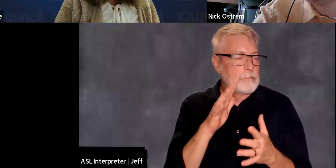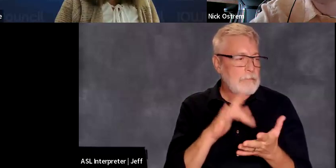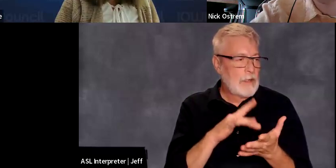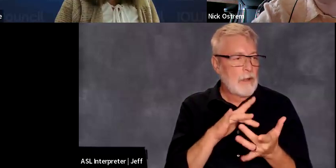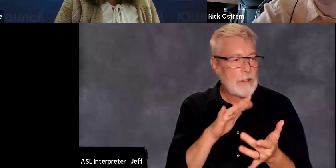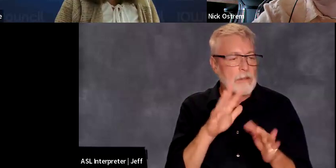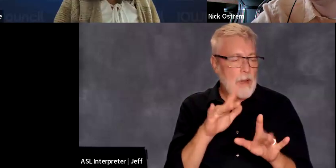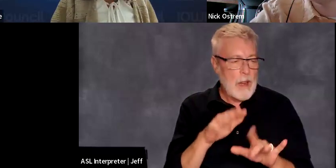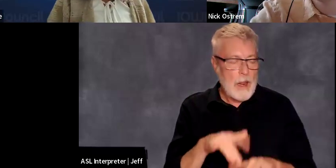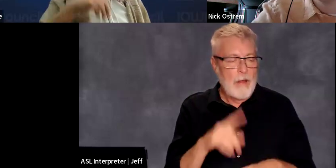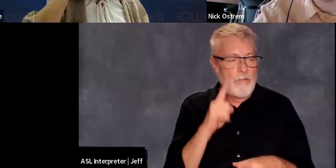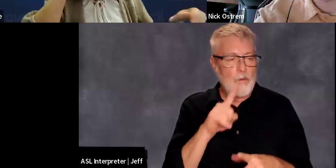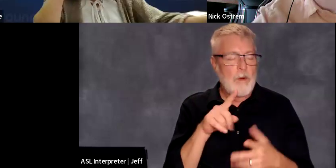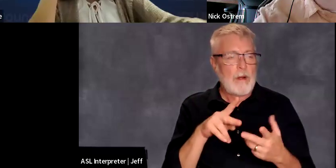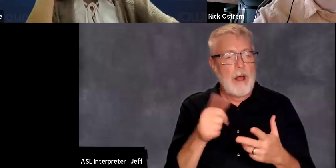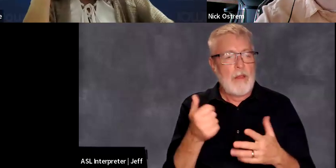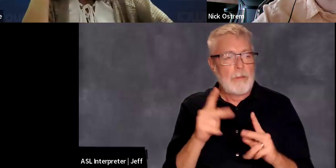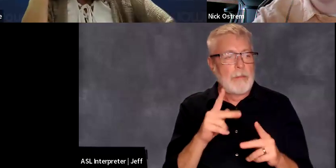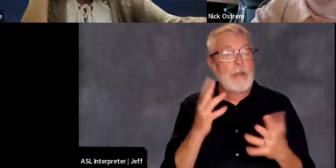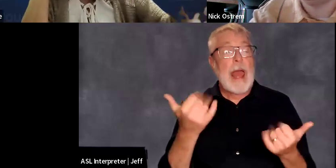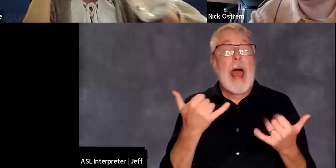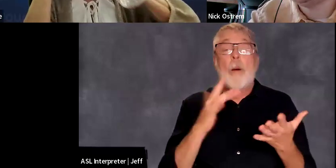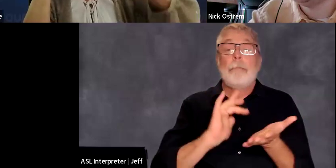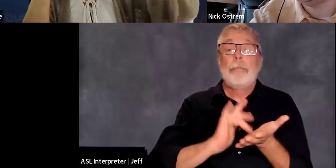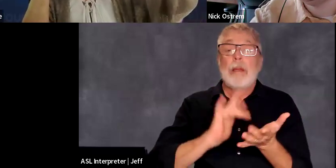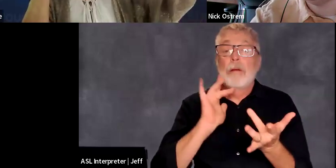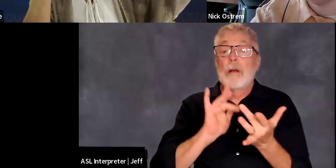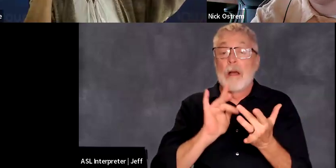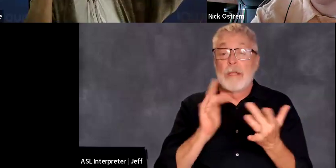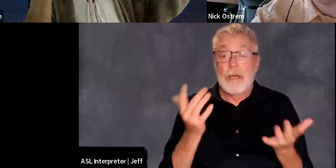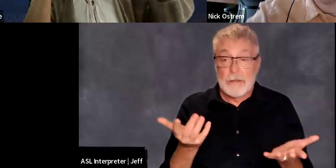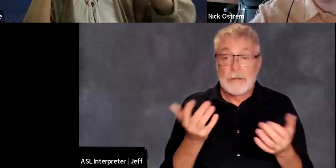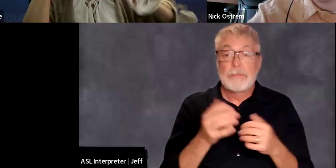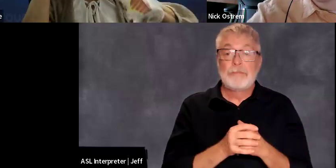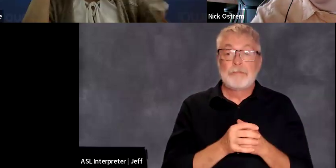contacts, and then for medical contacts, um,